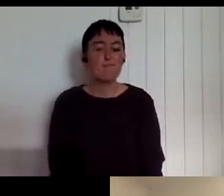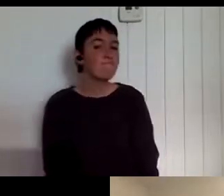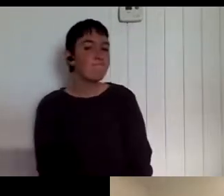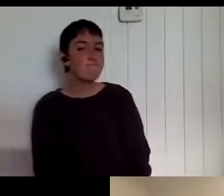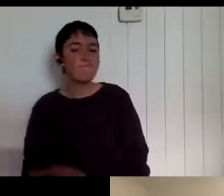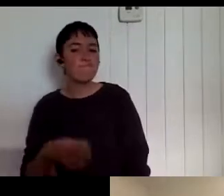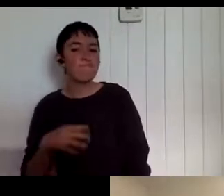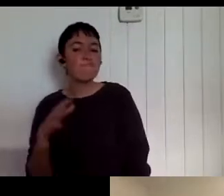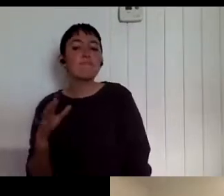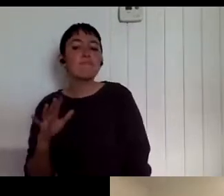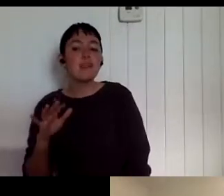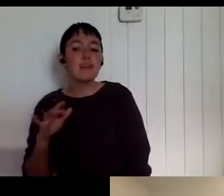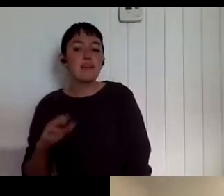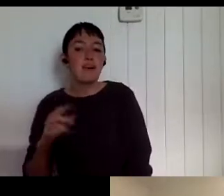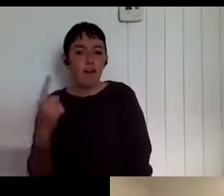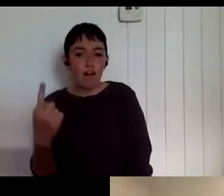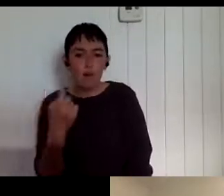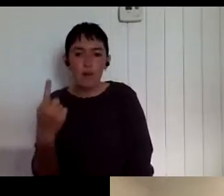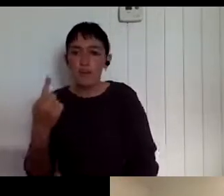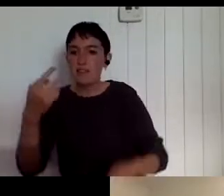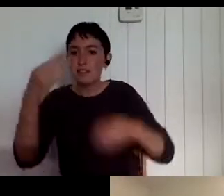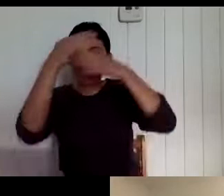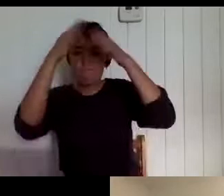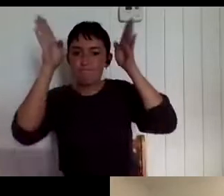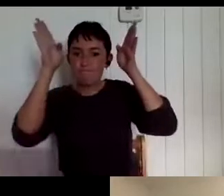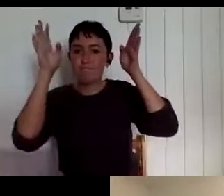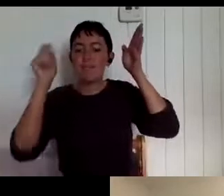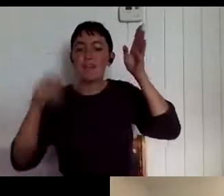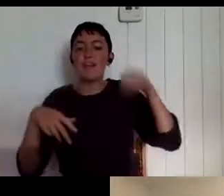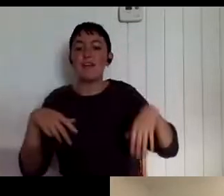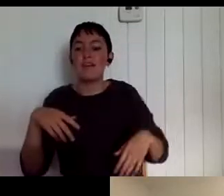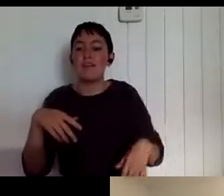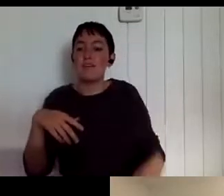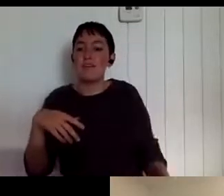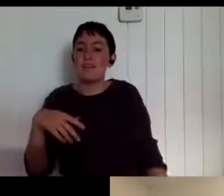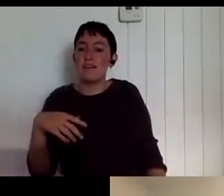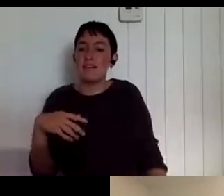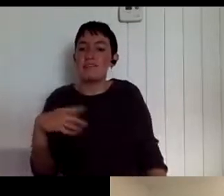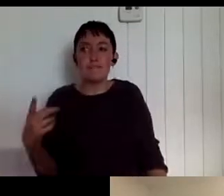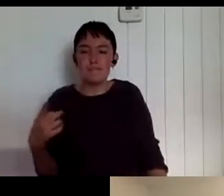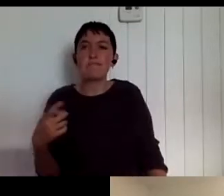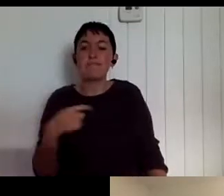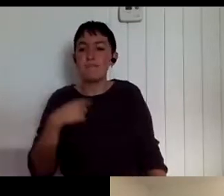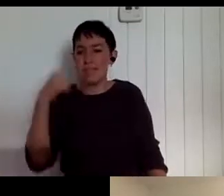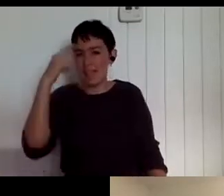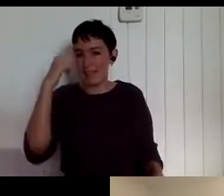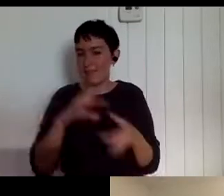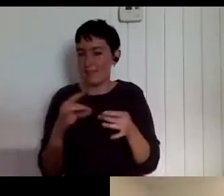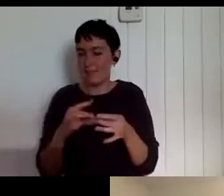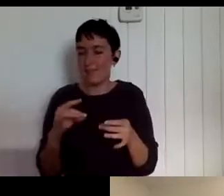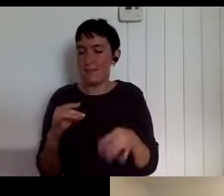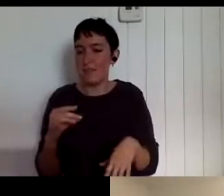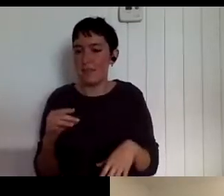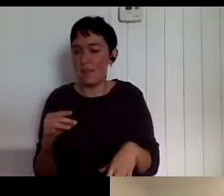Always, for me, I guess, always keep an open mind and always, so I think we touched on this, there's so many people out there and the